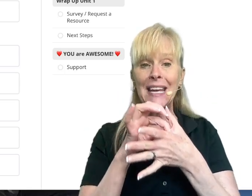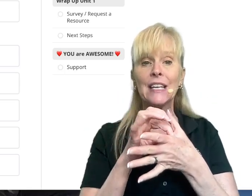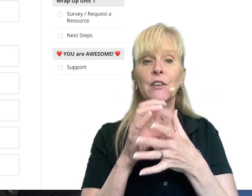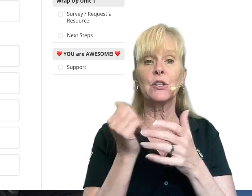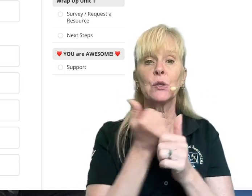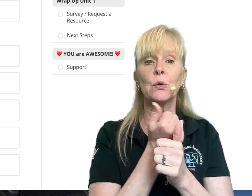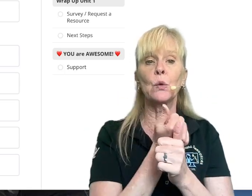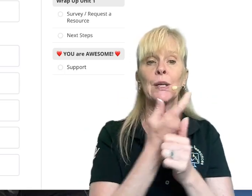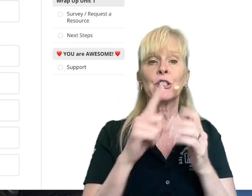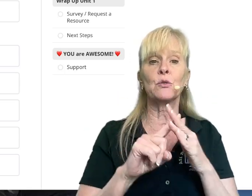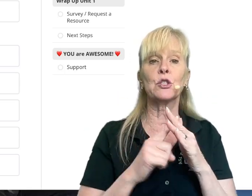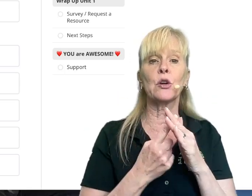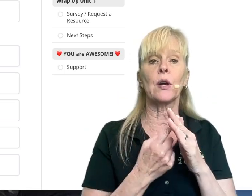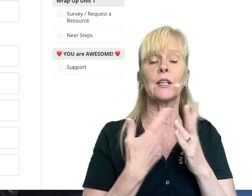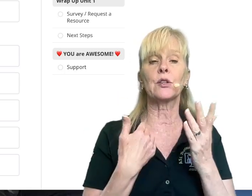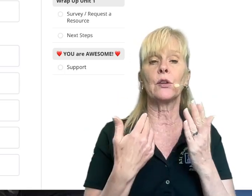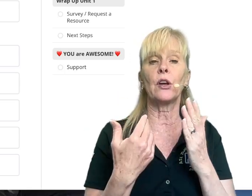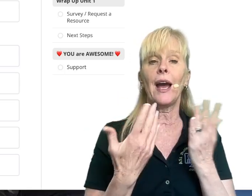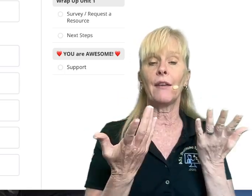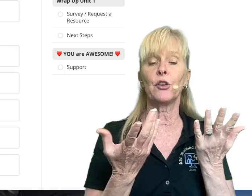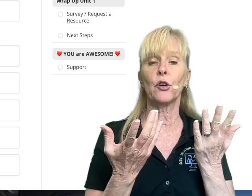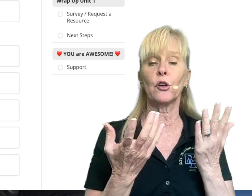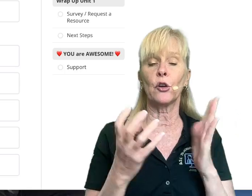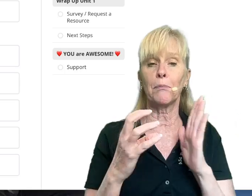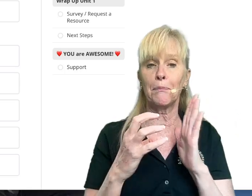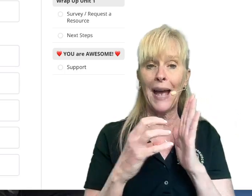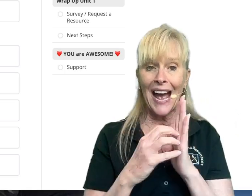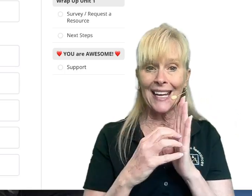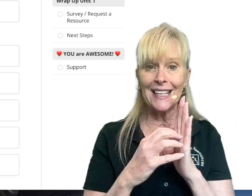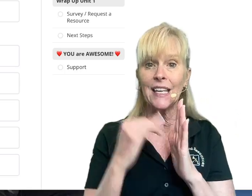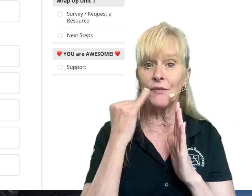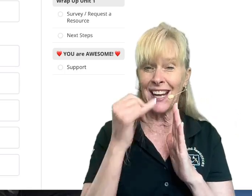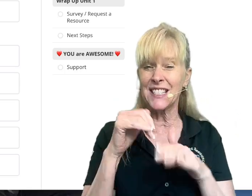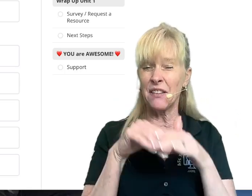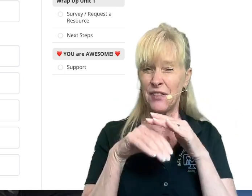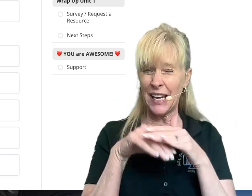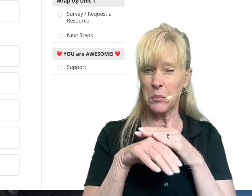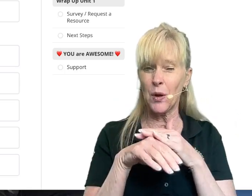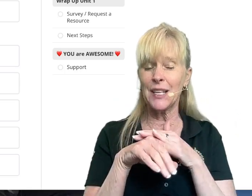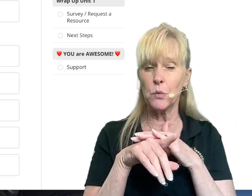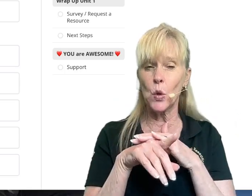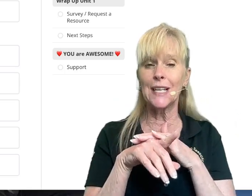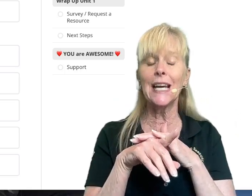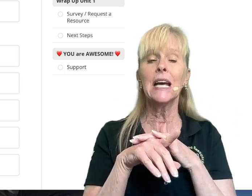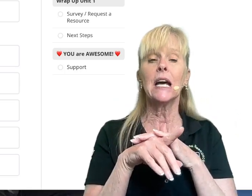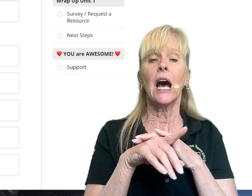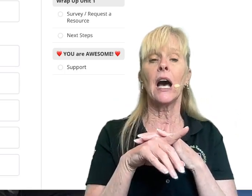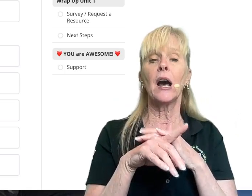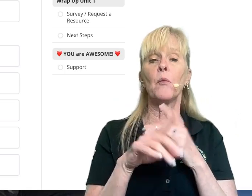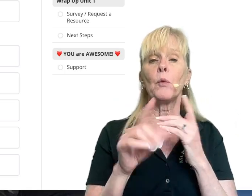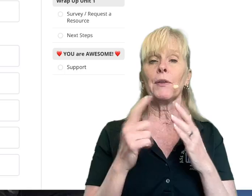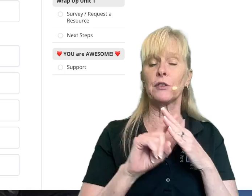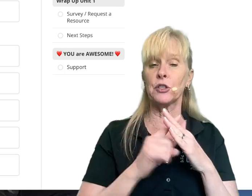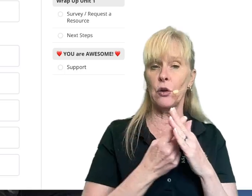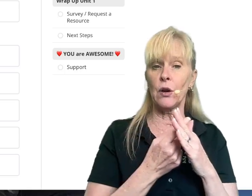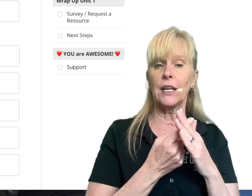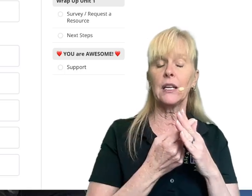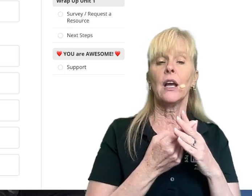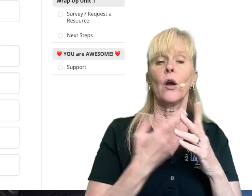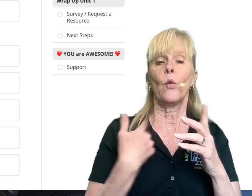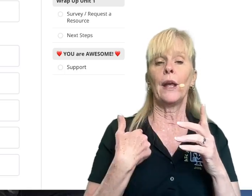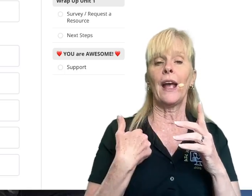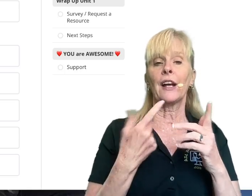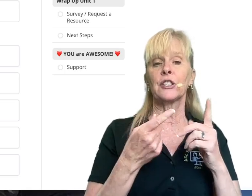it meat to get you started. It's going to have your packet if that's available as one. When we first